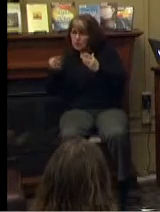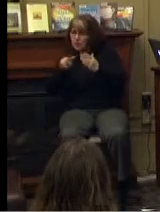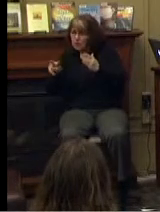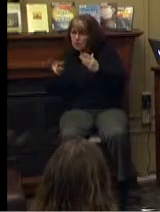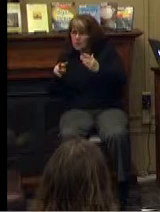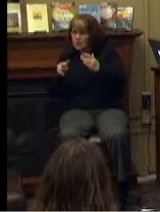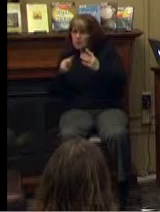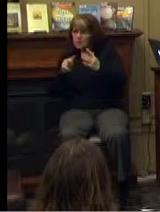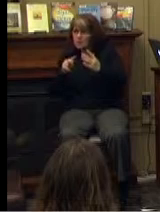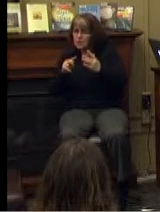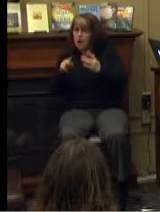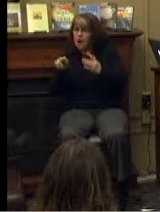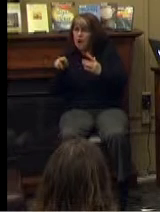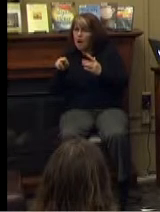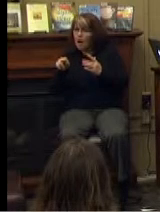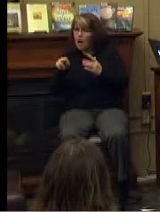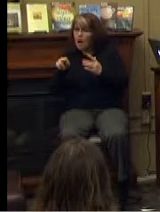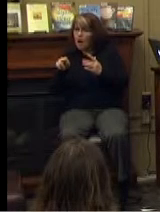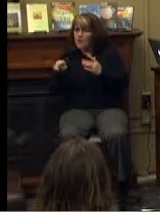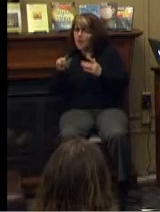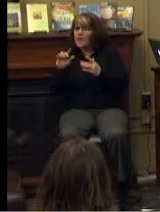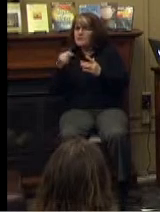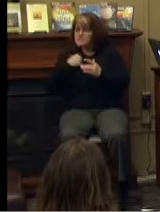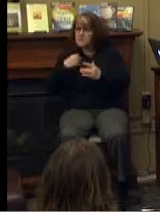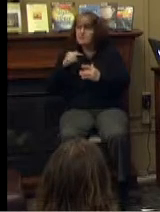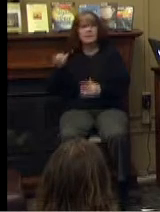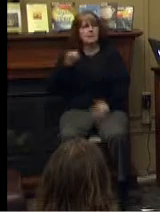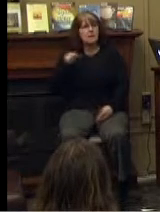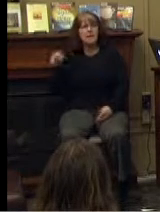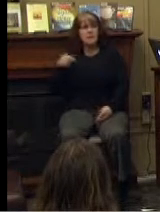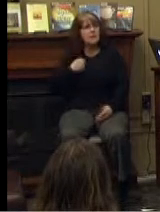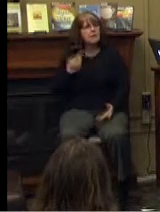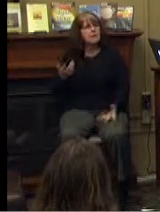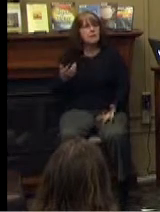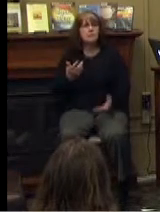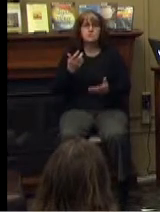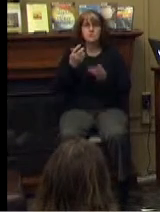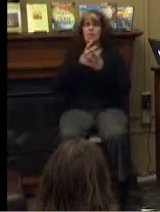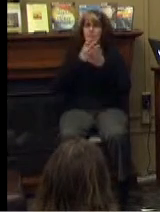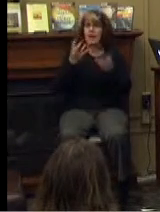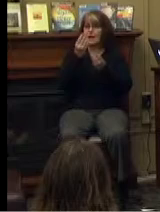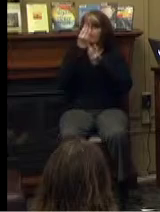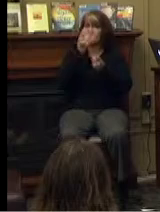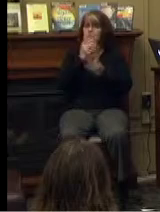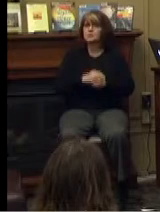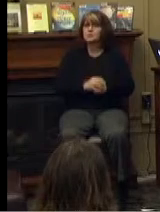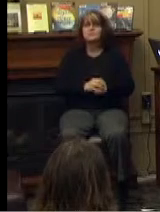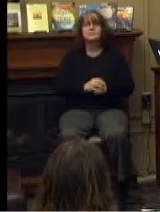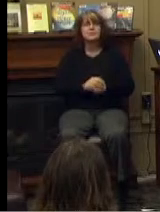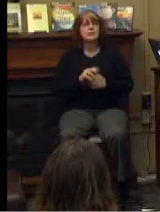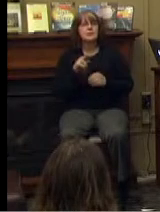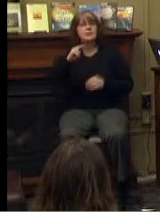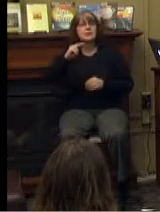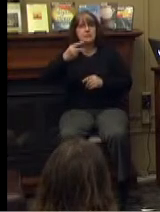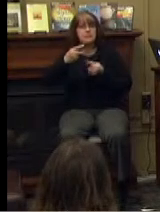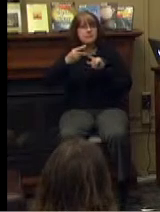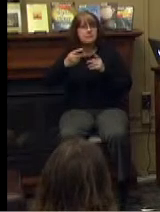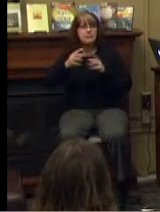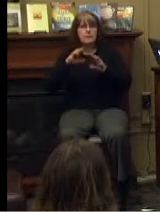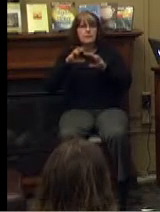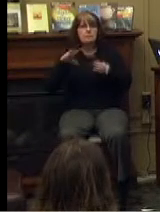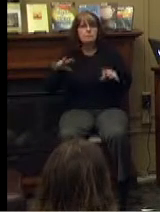all the indicators, and he was like, that sounds just like me. And so it has a lot of information. The second one is to participate in things that